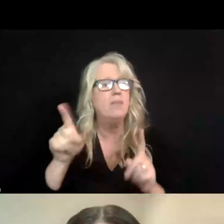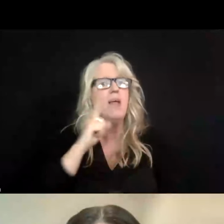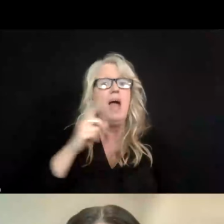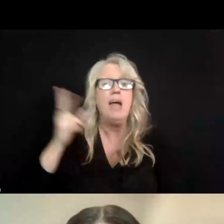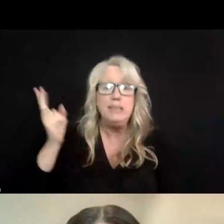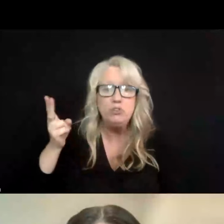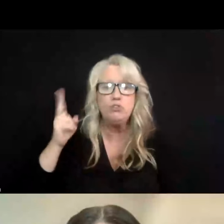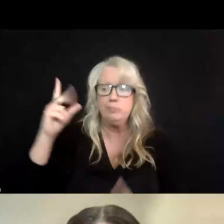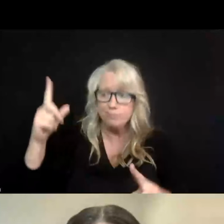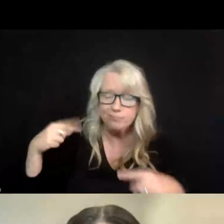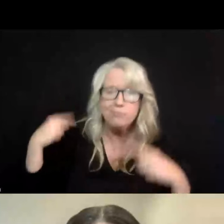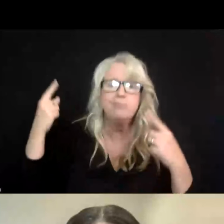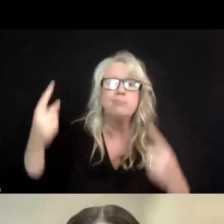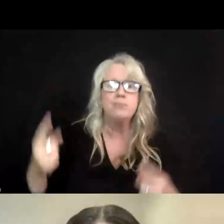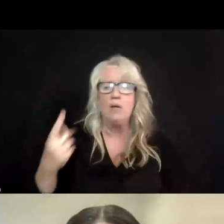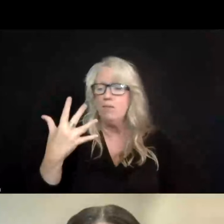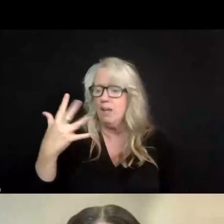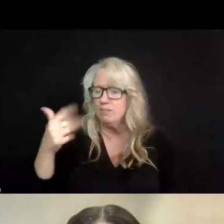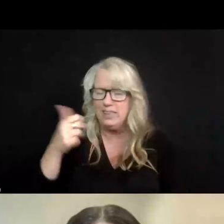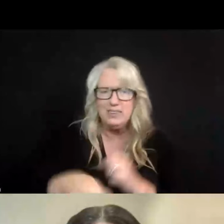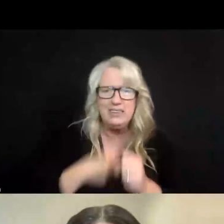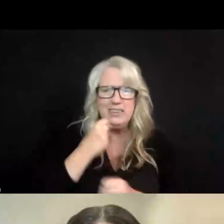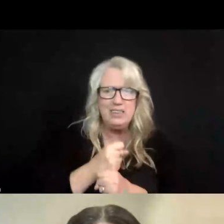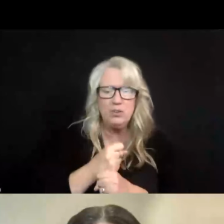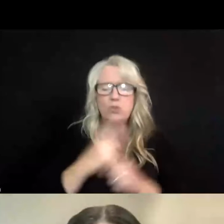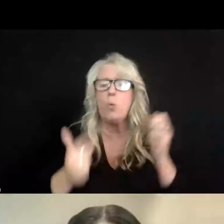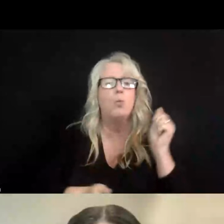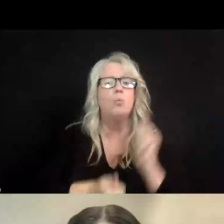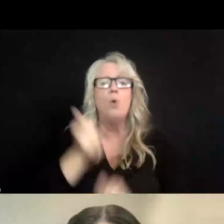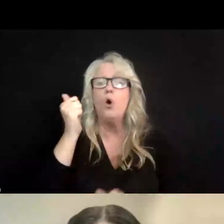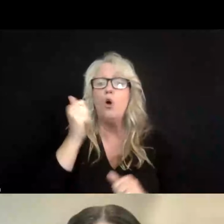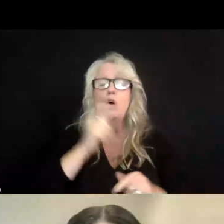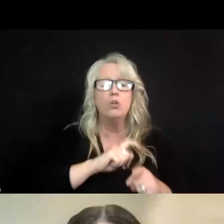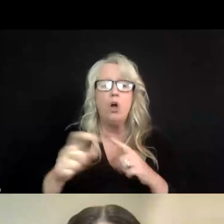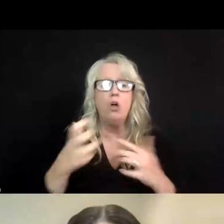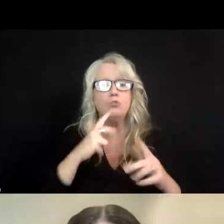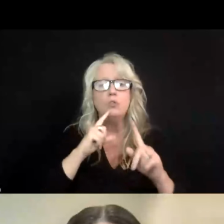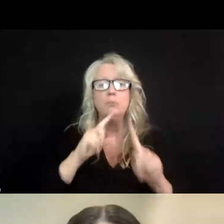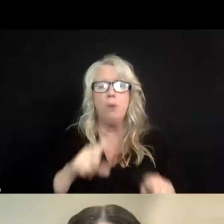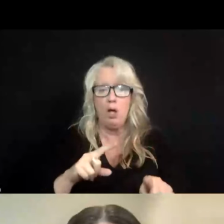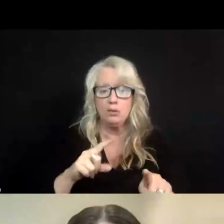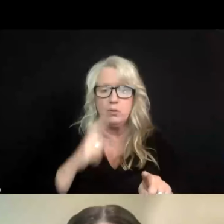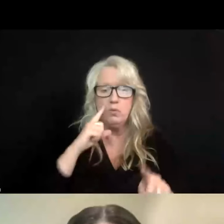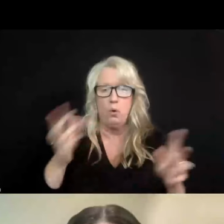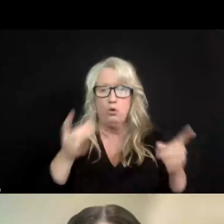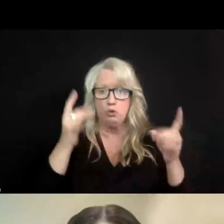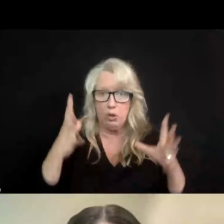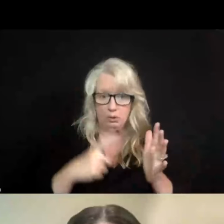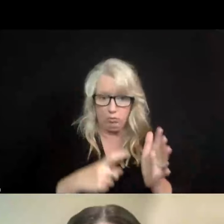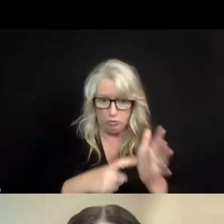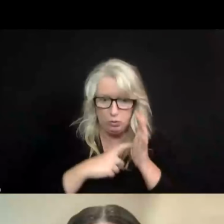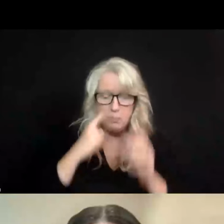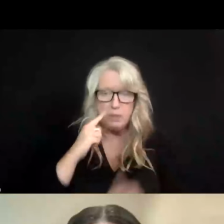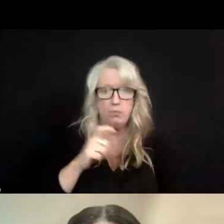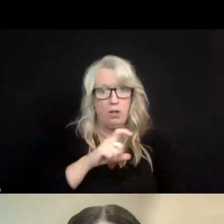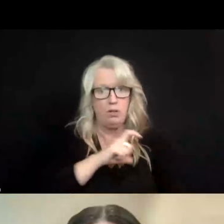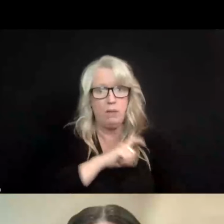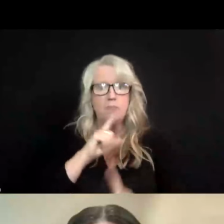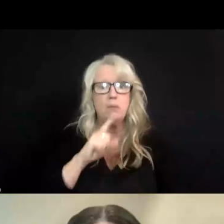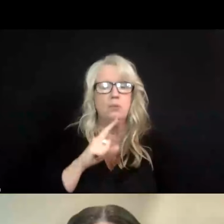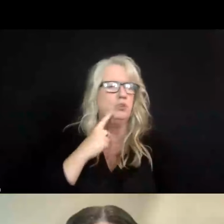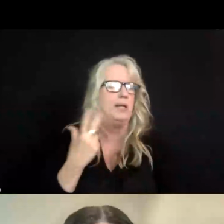in the business for 5-10 years, has the majority of calls that you responded to regarding crisis required a law enforcement response? And they're going to